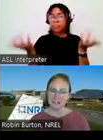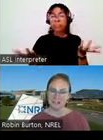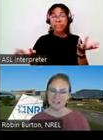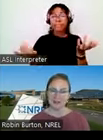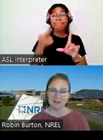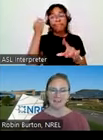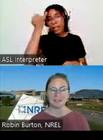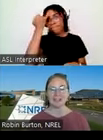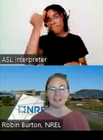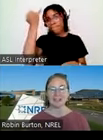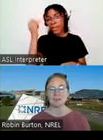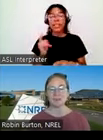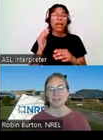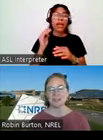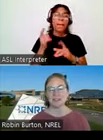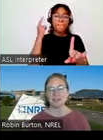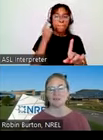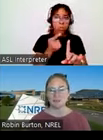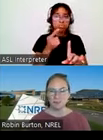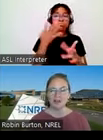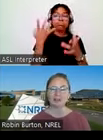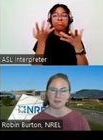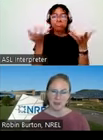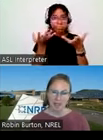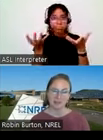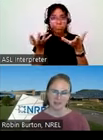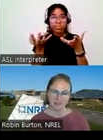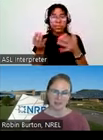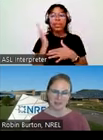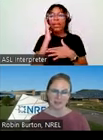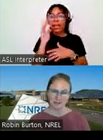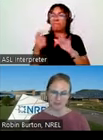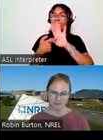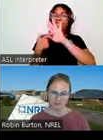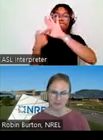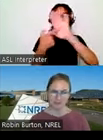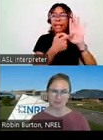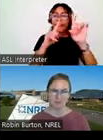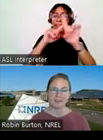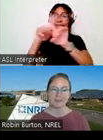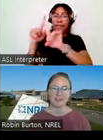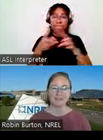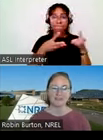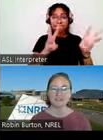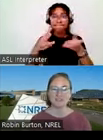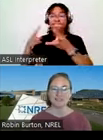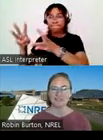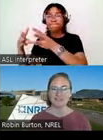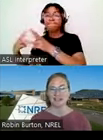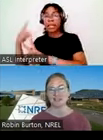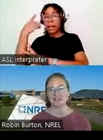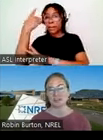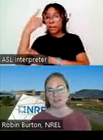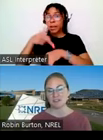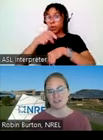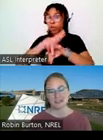including data and models, that will present possible pathways for Puerto Rico to achieve its goals. The results are intended to